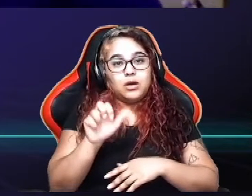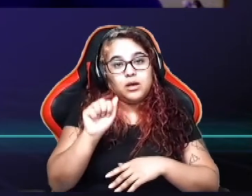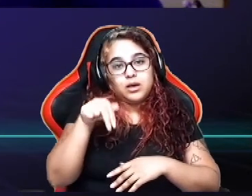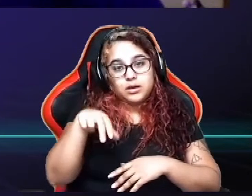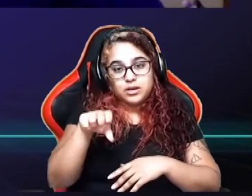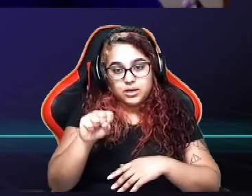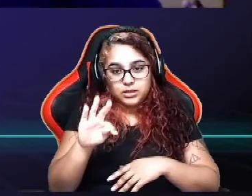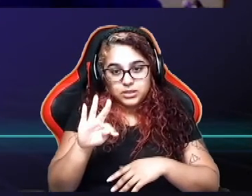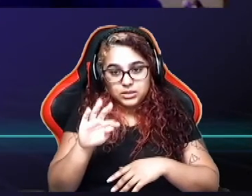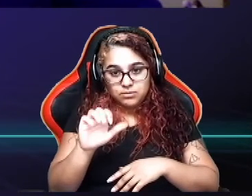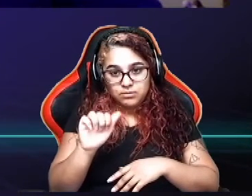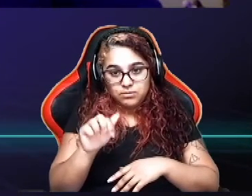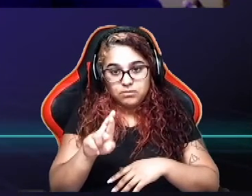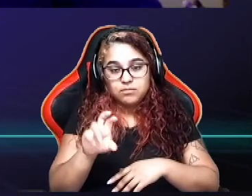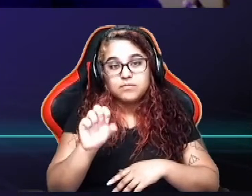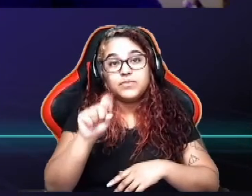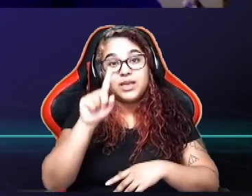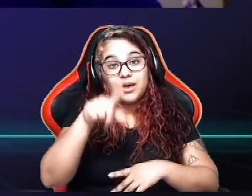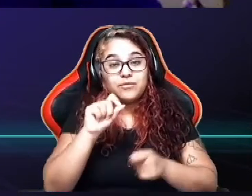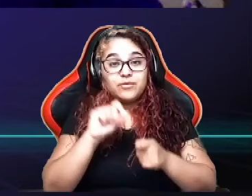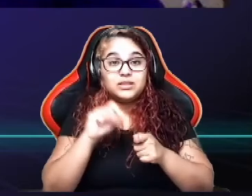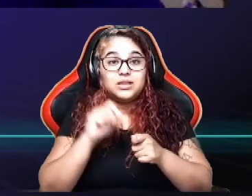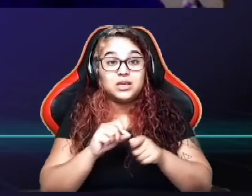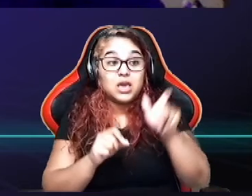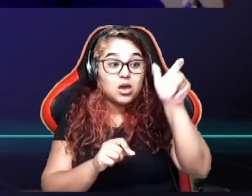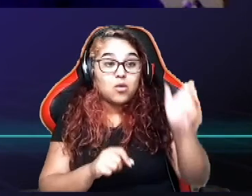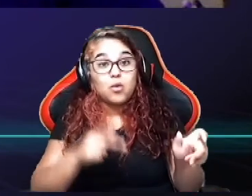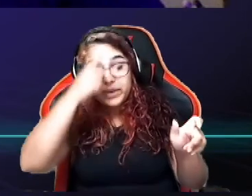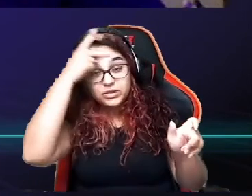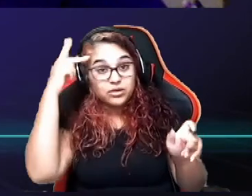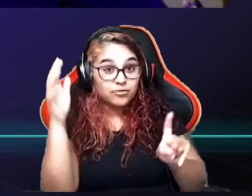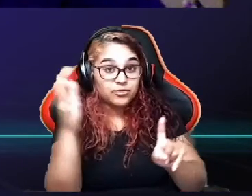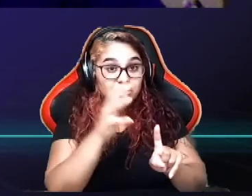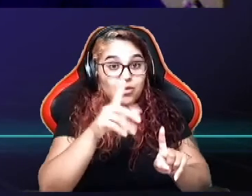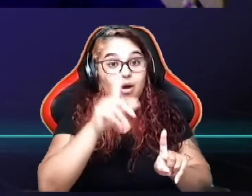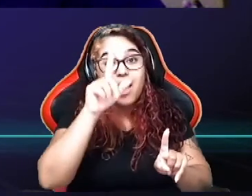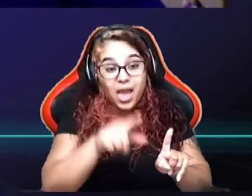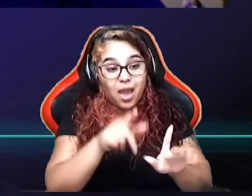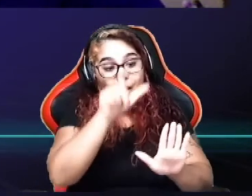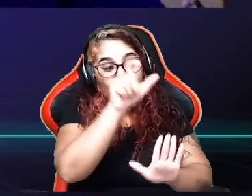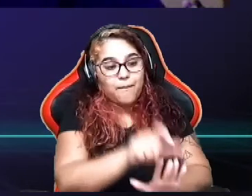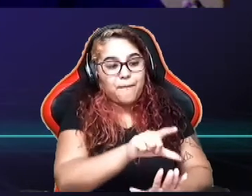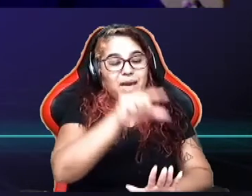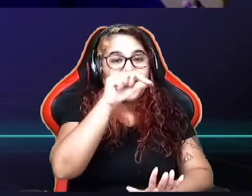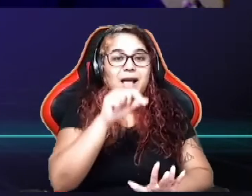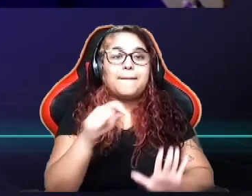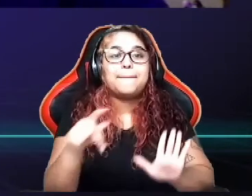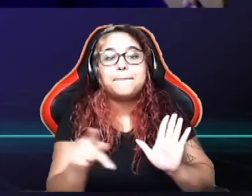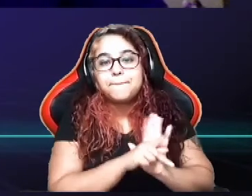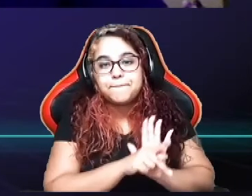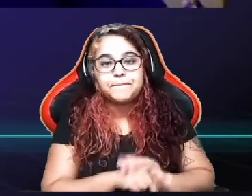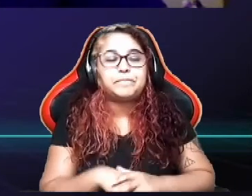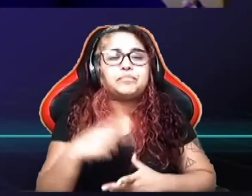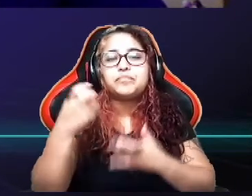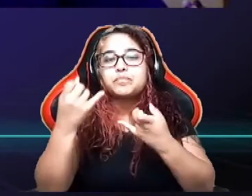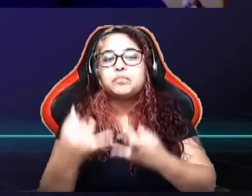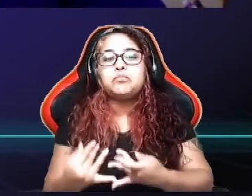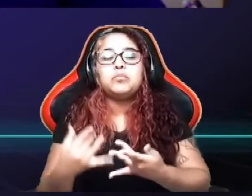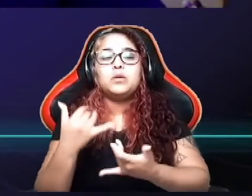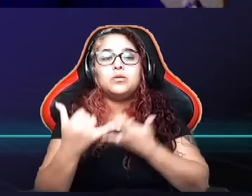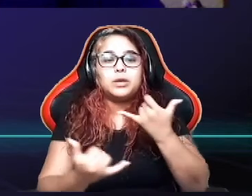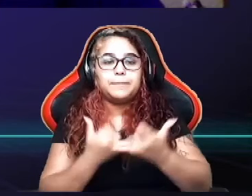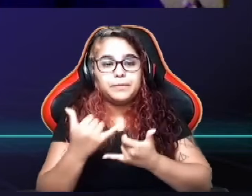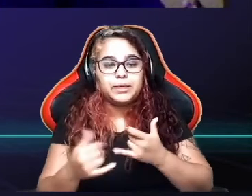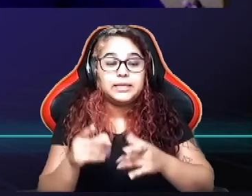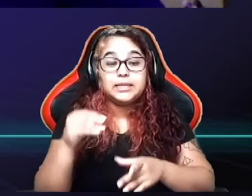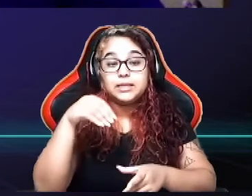the icing on the cake, which is making influencers into a playable character. We were talking